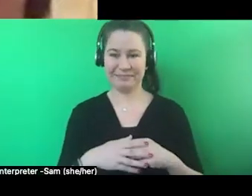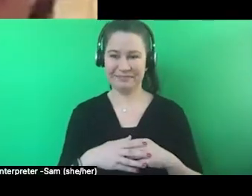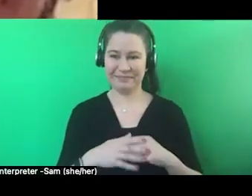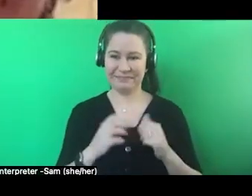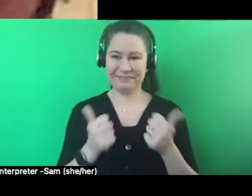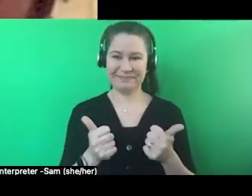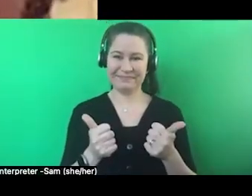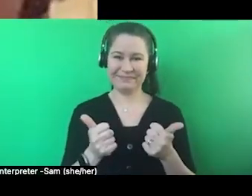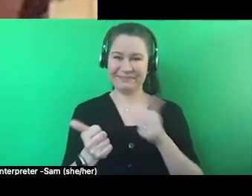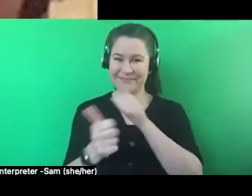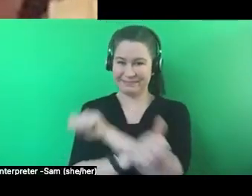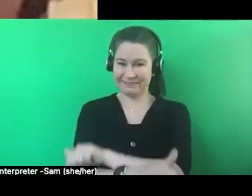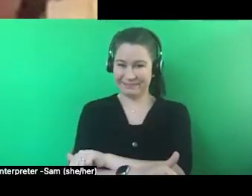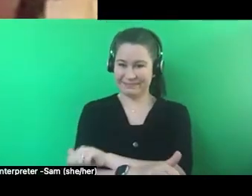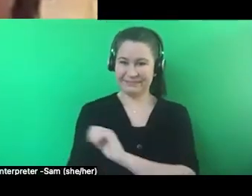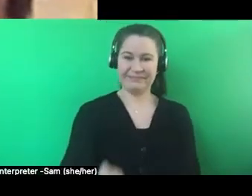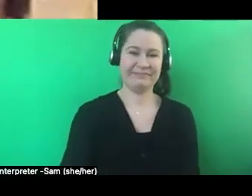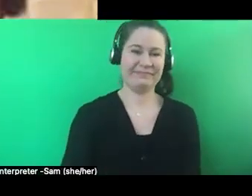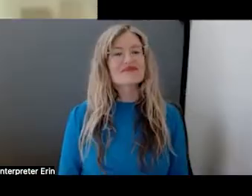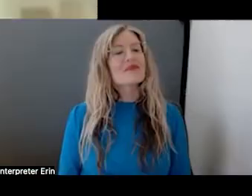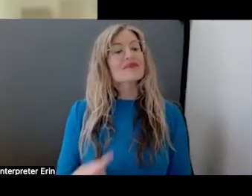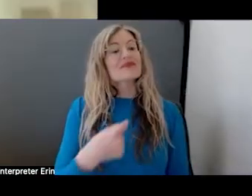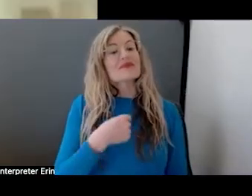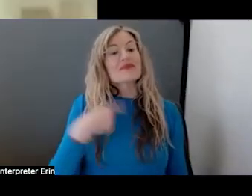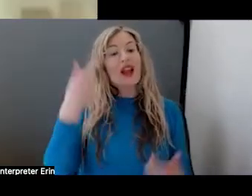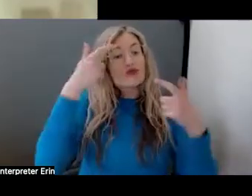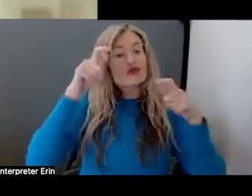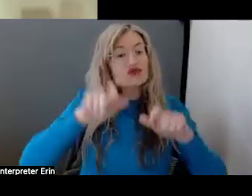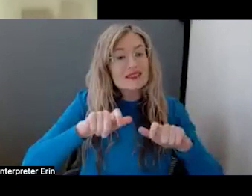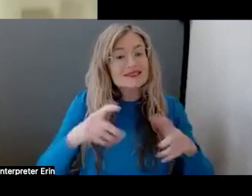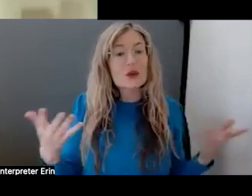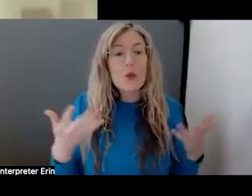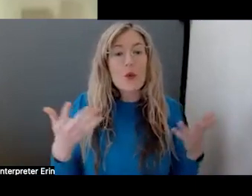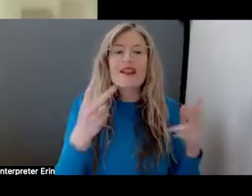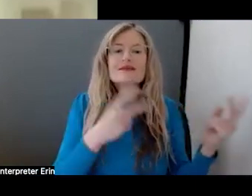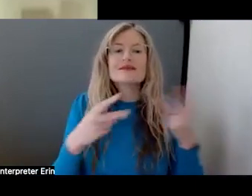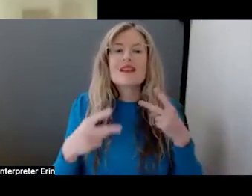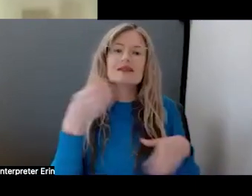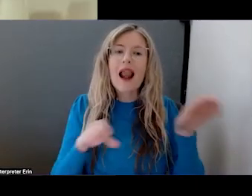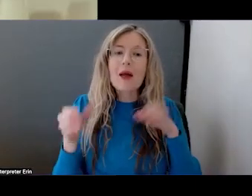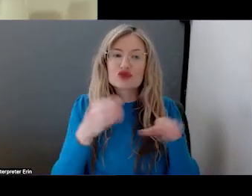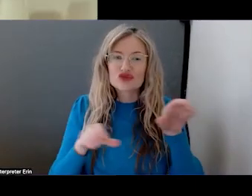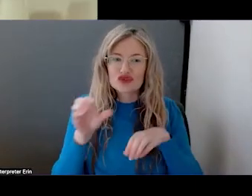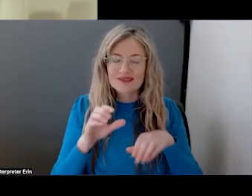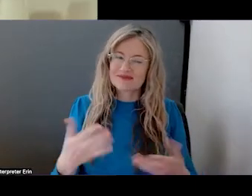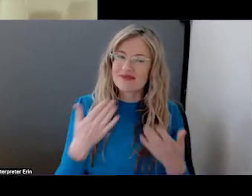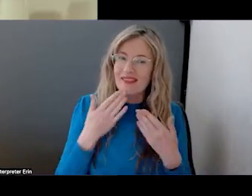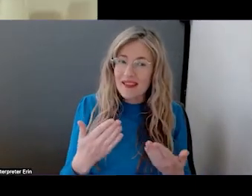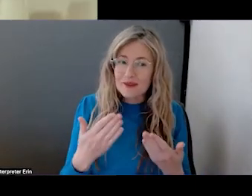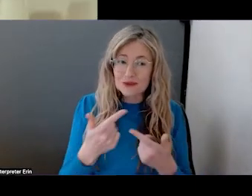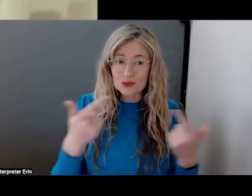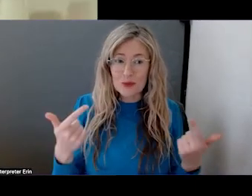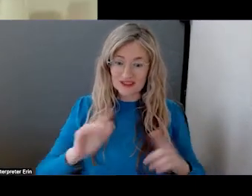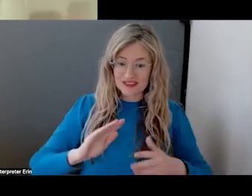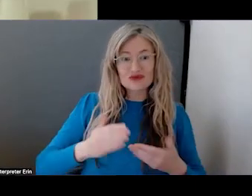And I'm a resident in dance laboratories. Thank you. Thank you very much for this